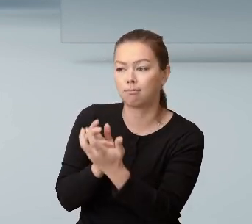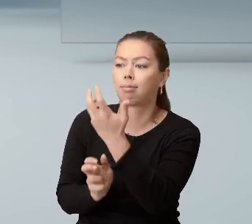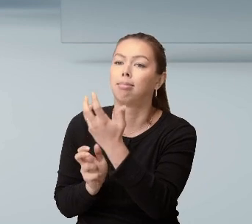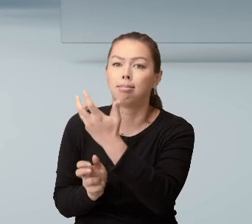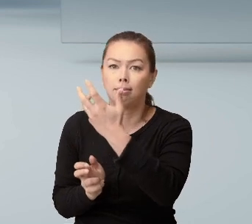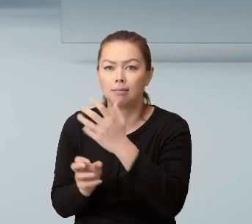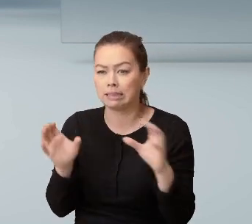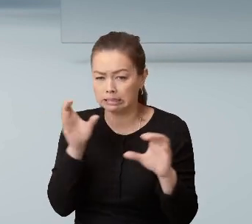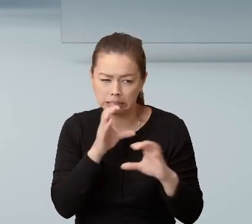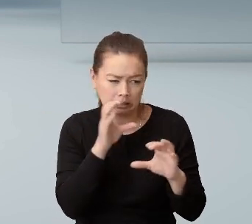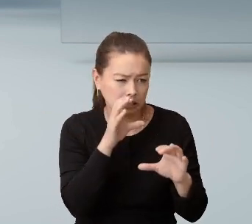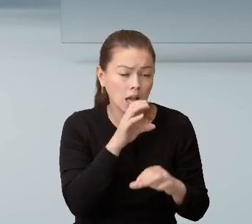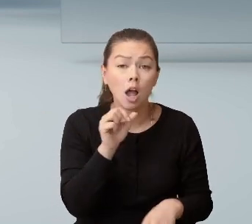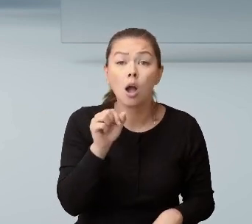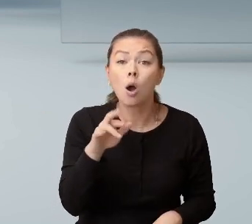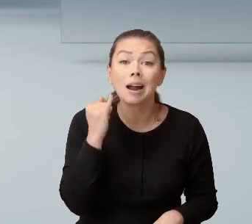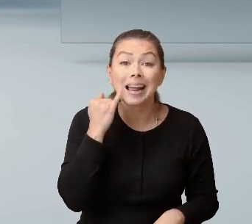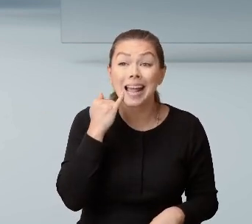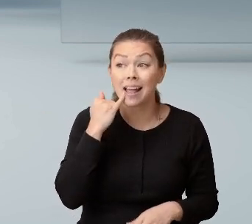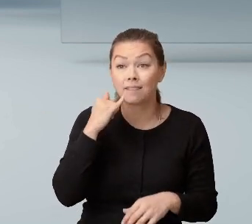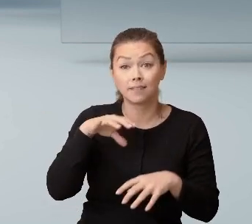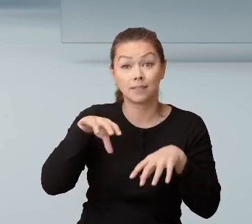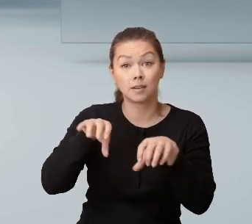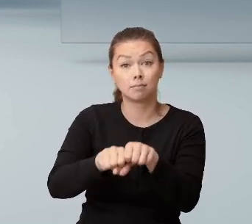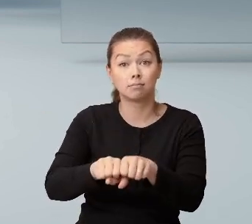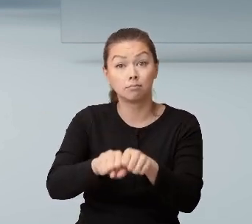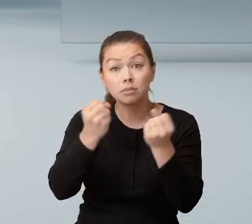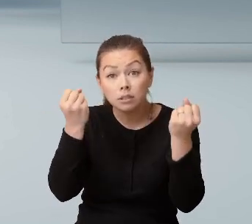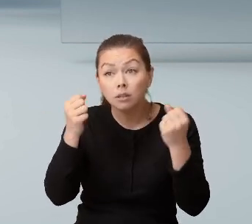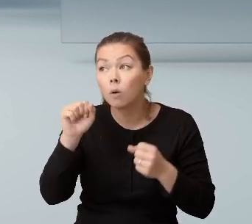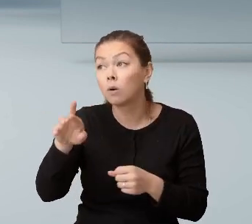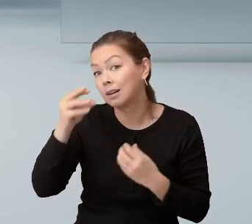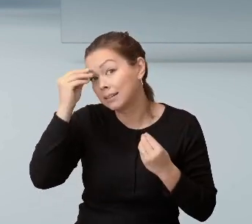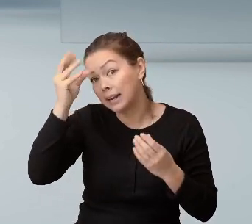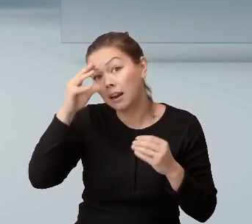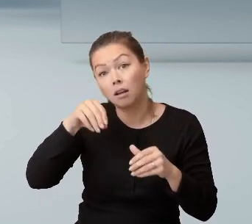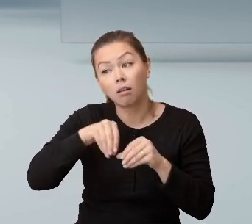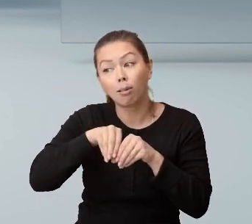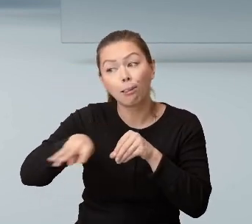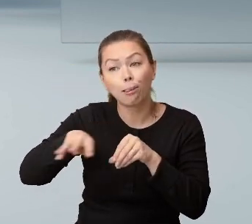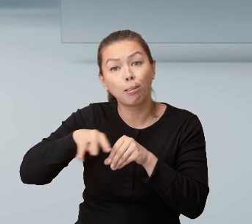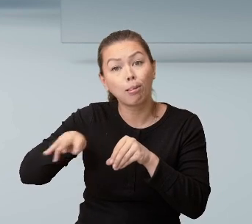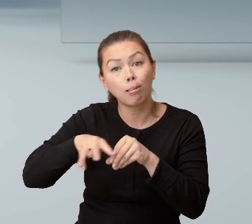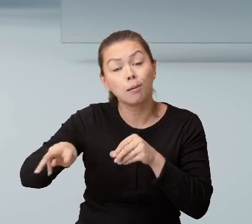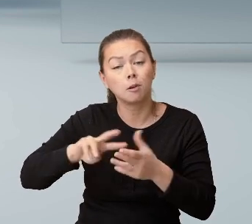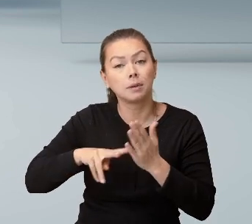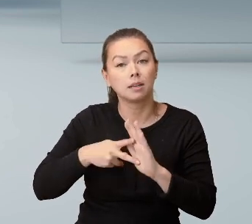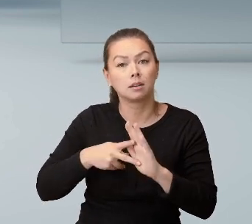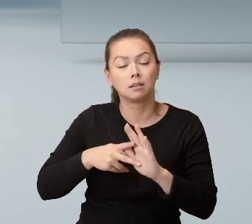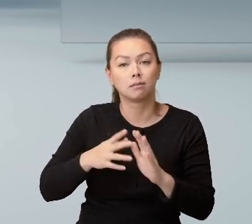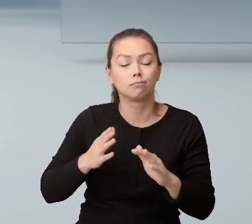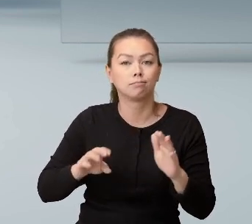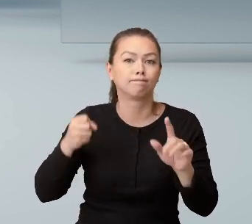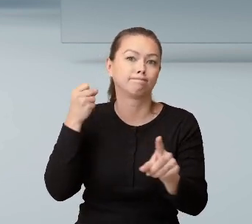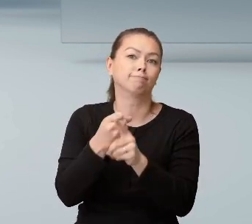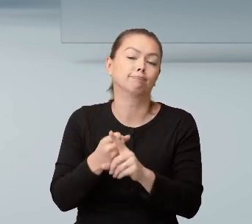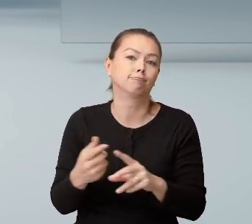increased impact if a breach or a data leak occurs, and that can be either from external or internal